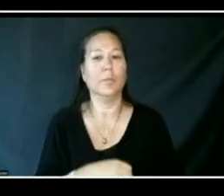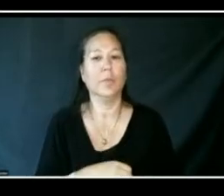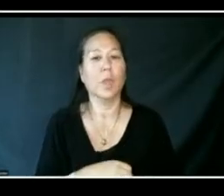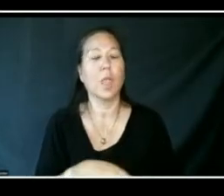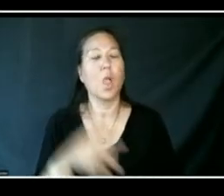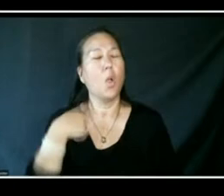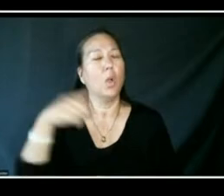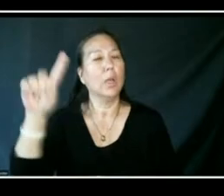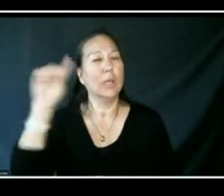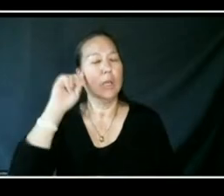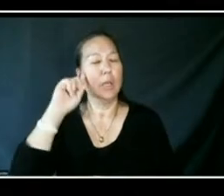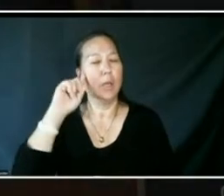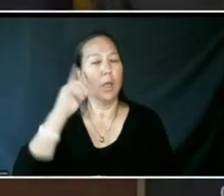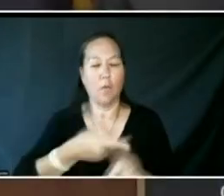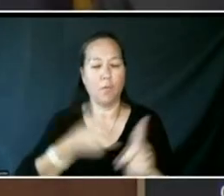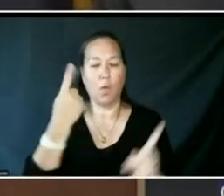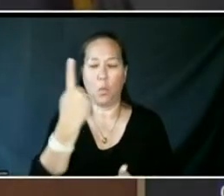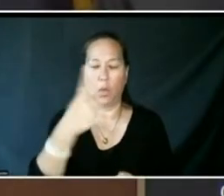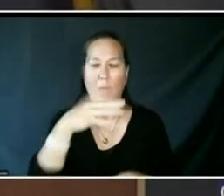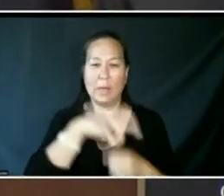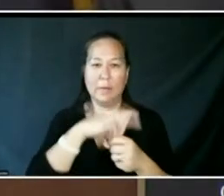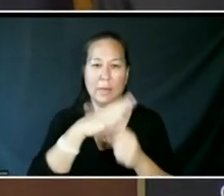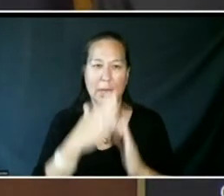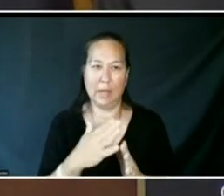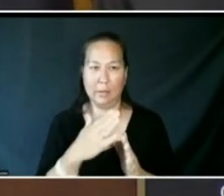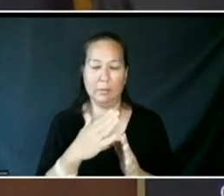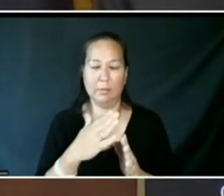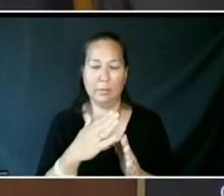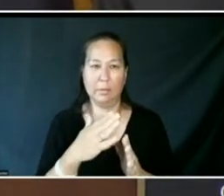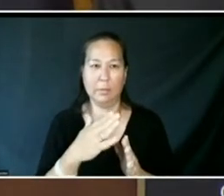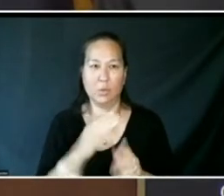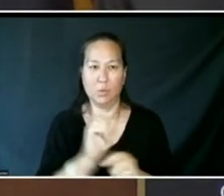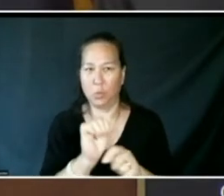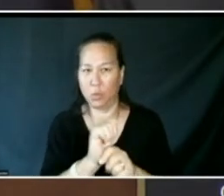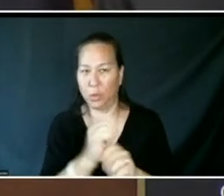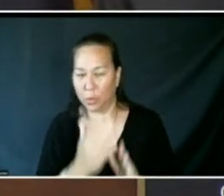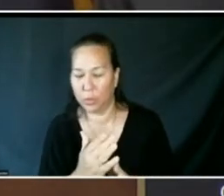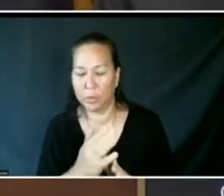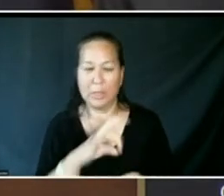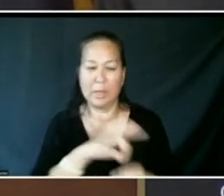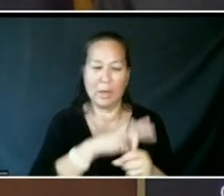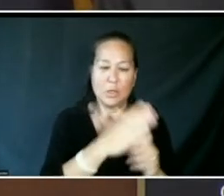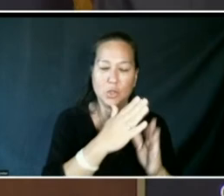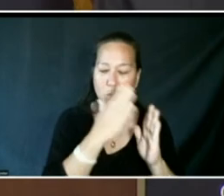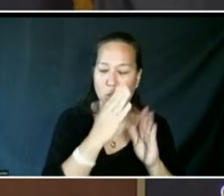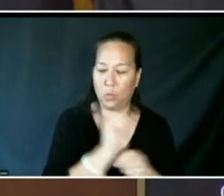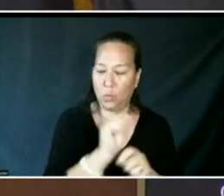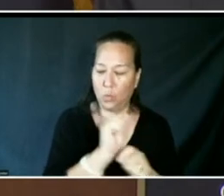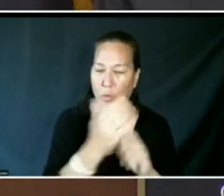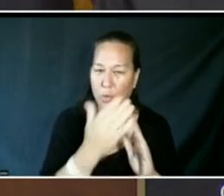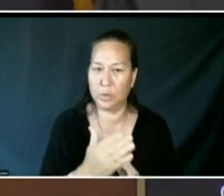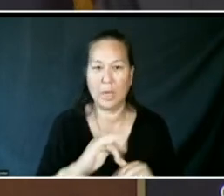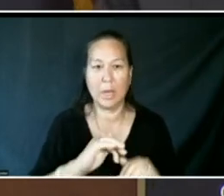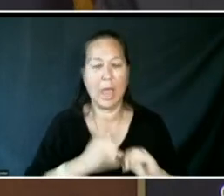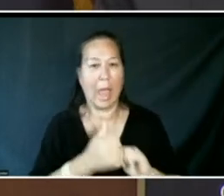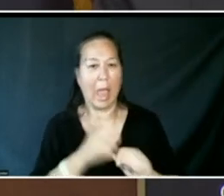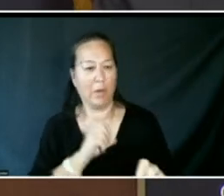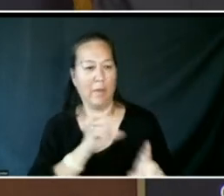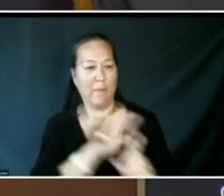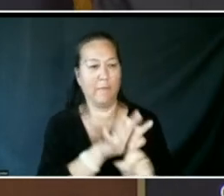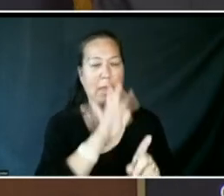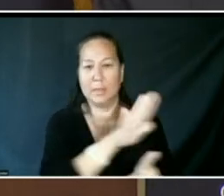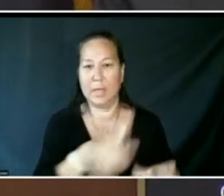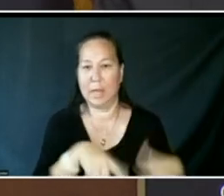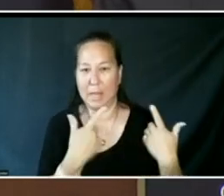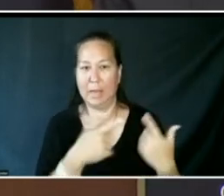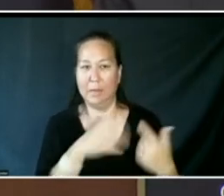of the election workers in this video about the effect these lies had on her and on her family. Mr. Sterling,